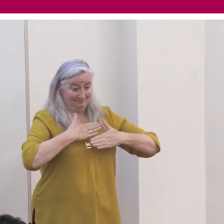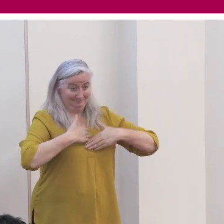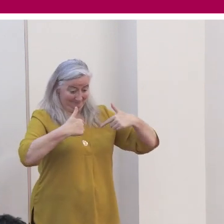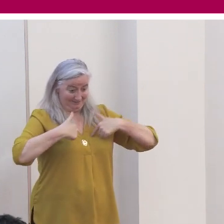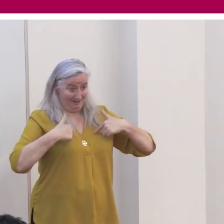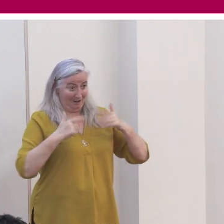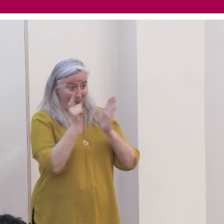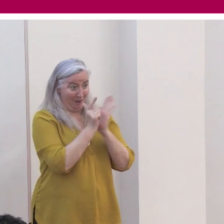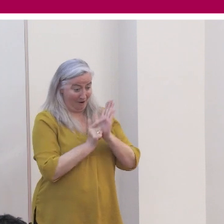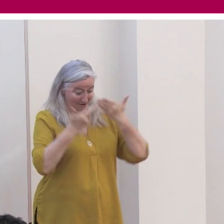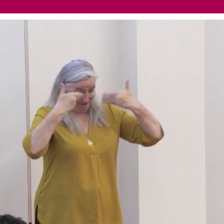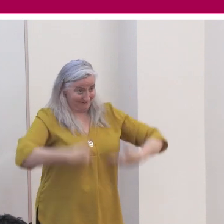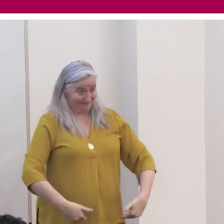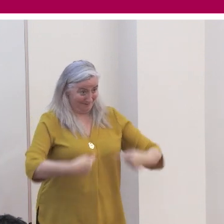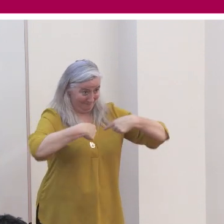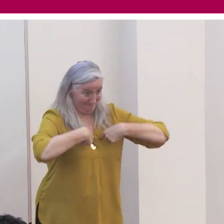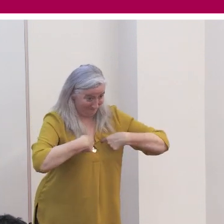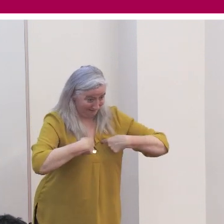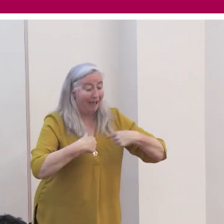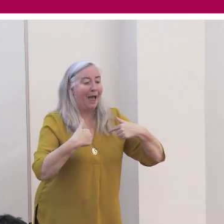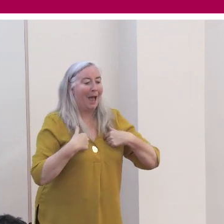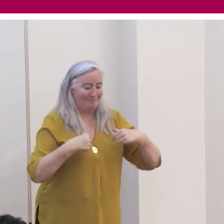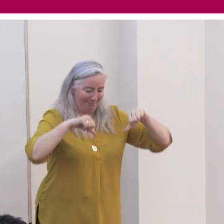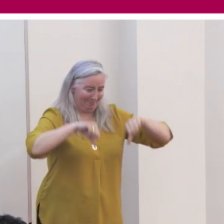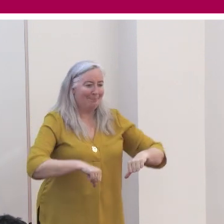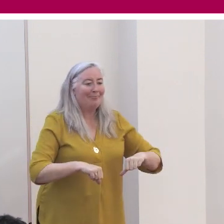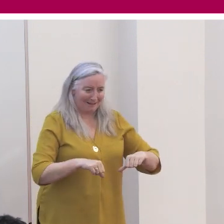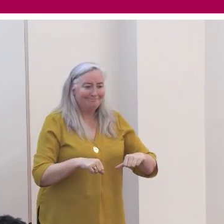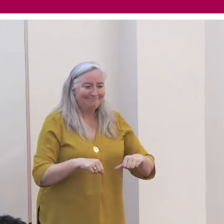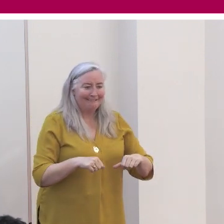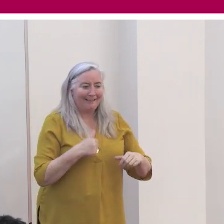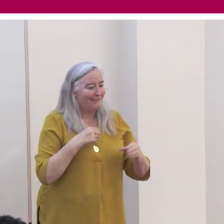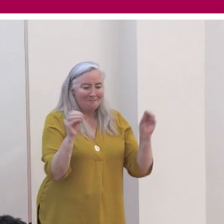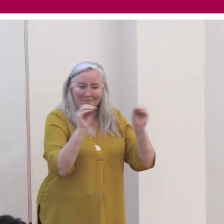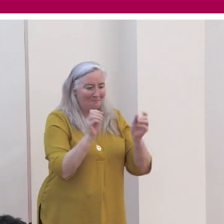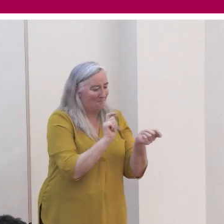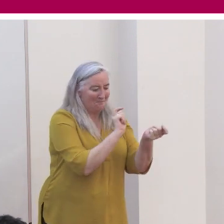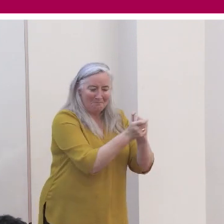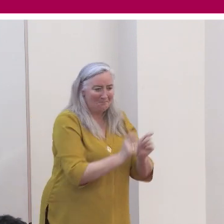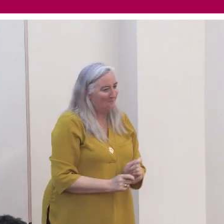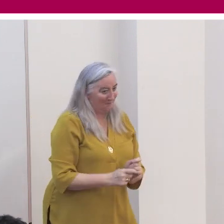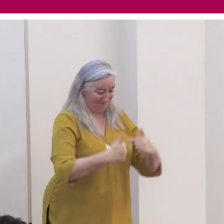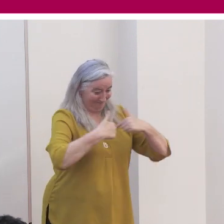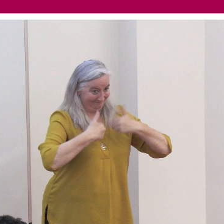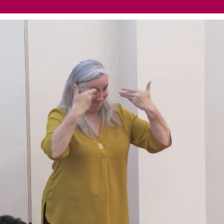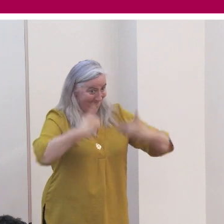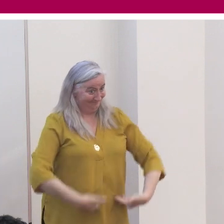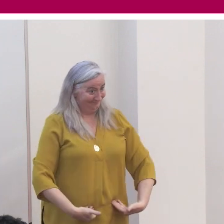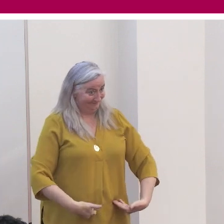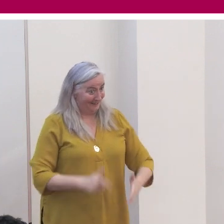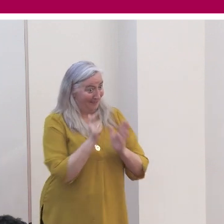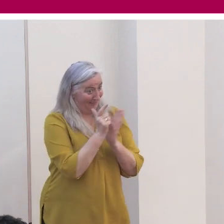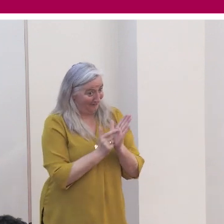by a person or even animal they trust. Sometimes even a comforting object can be of